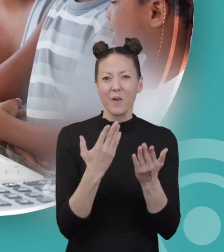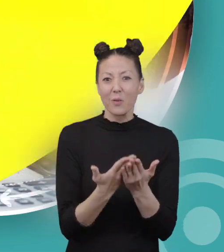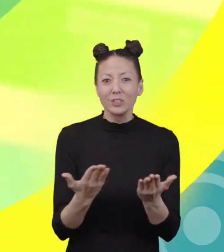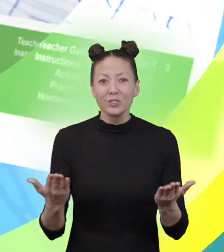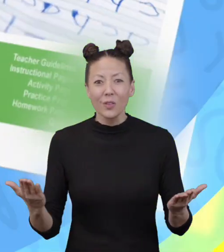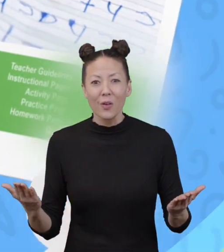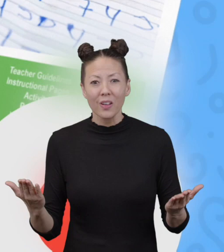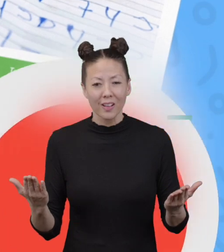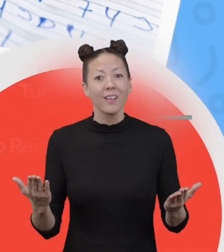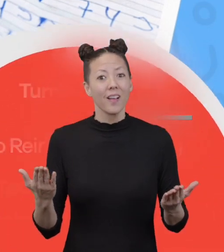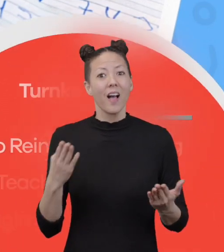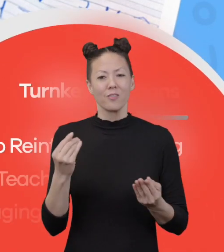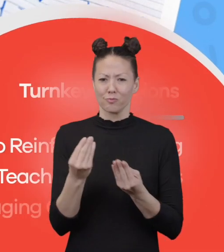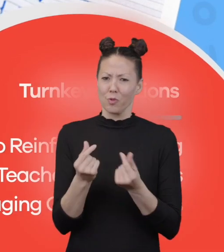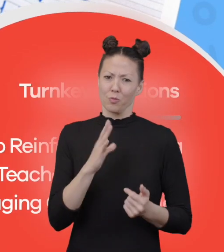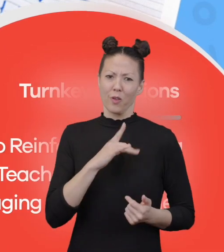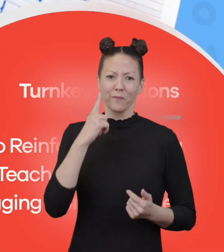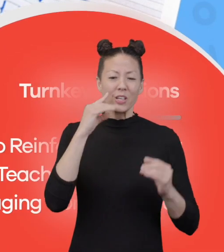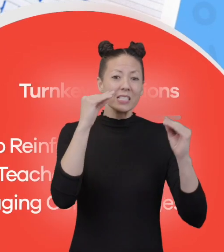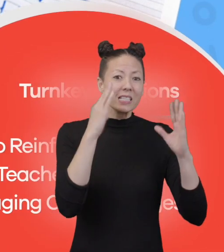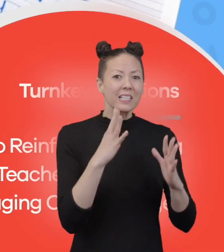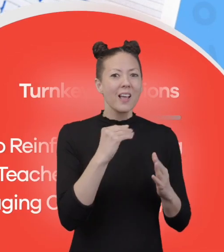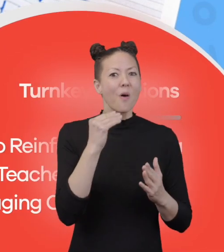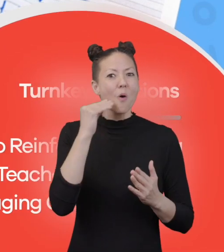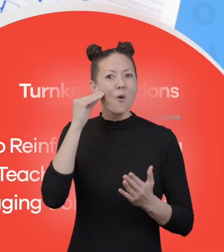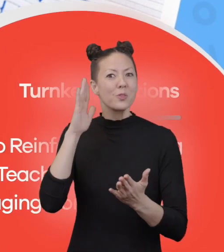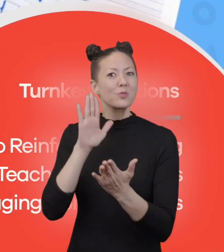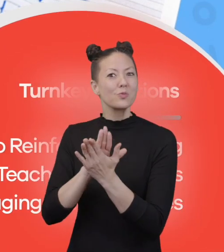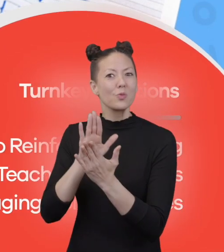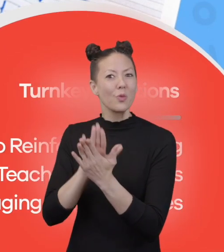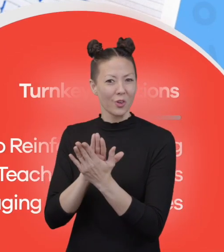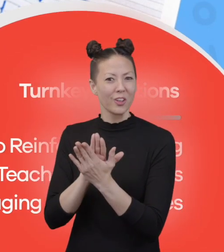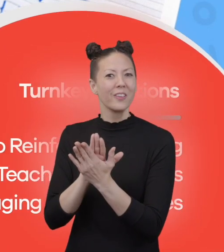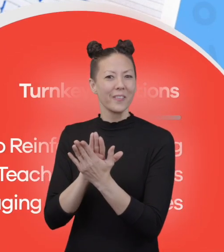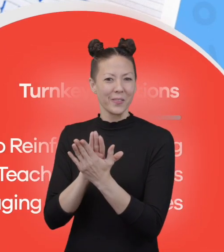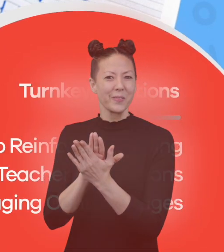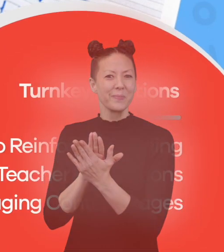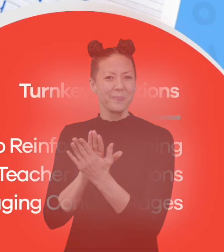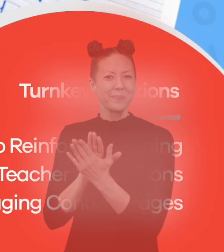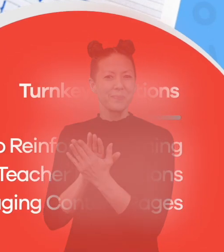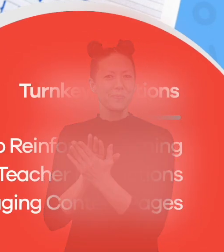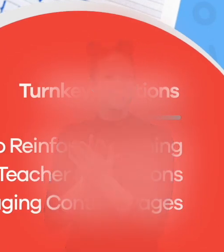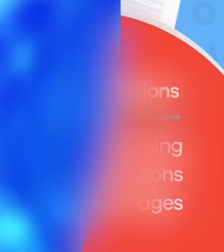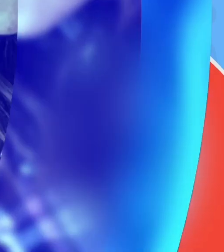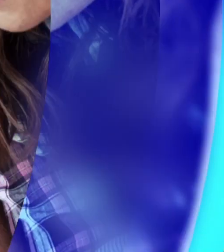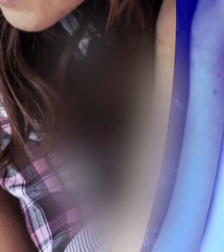resources and turnkey solutions for teachers and homeschoolers.